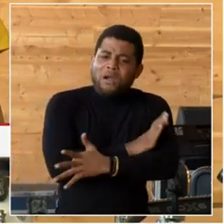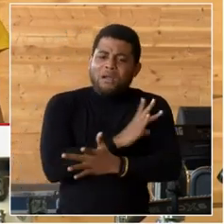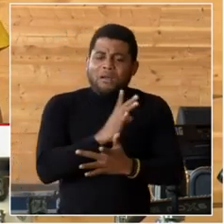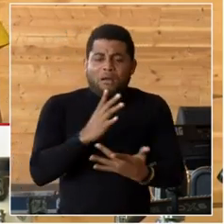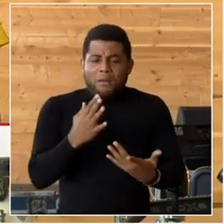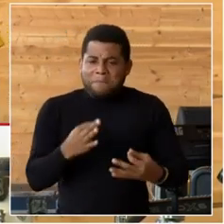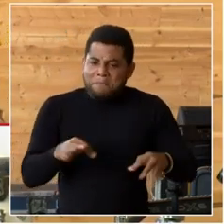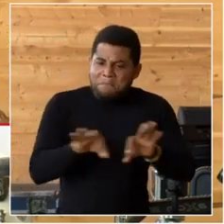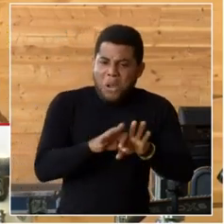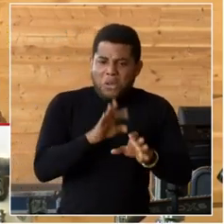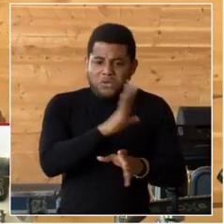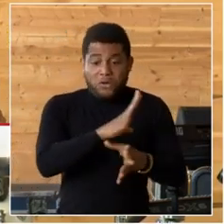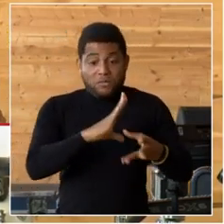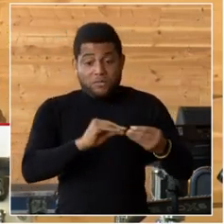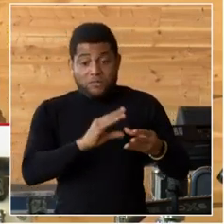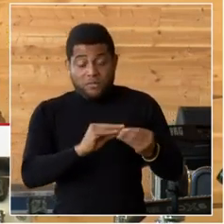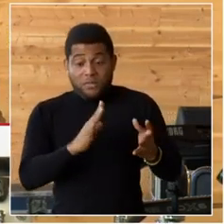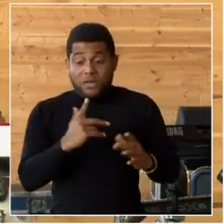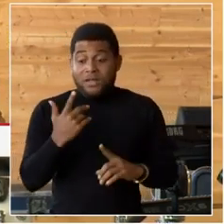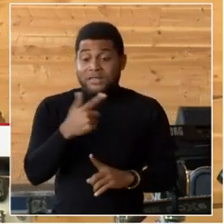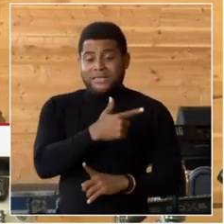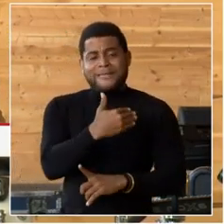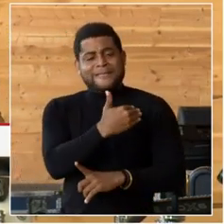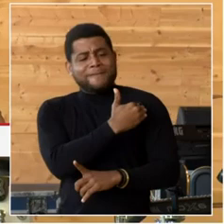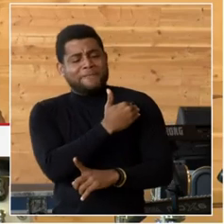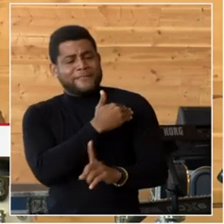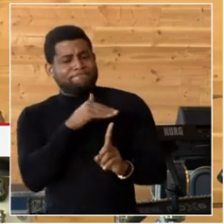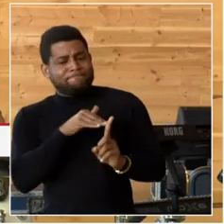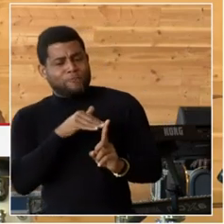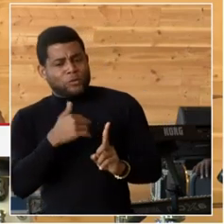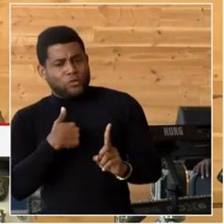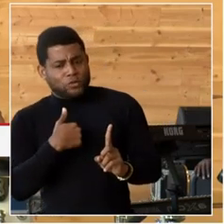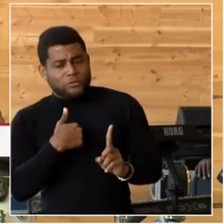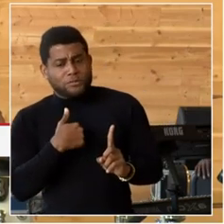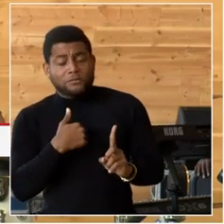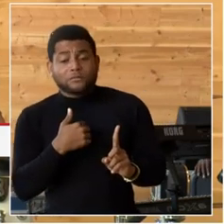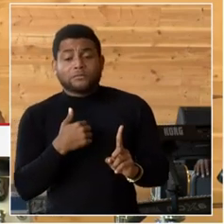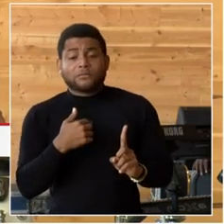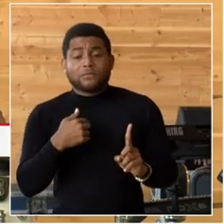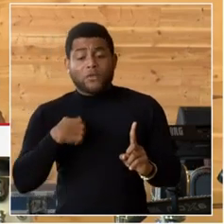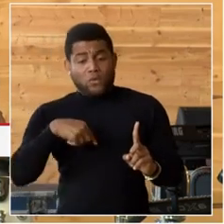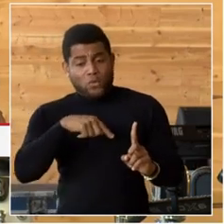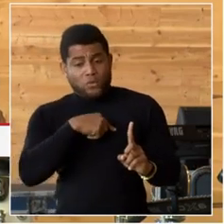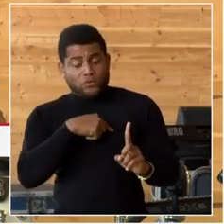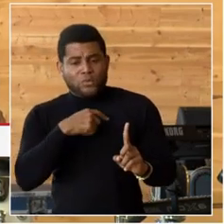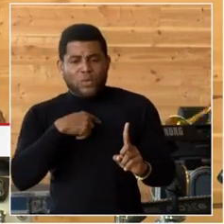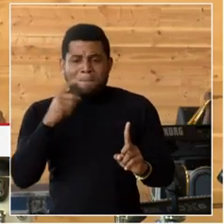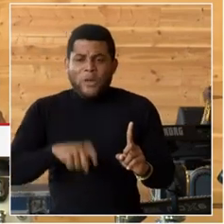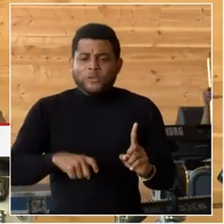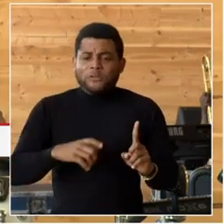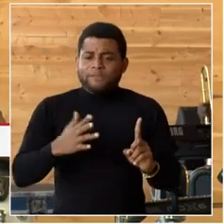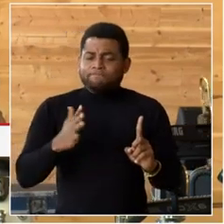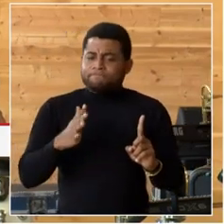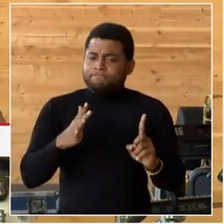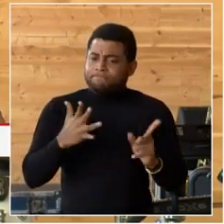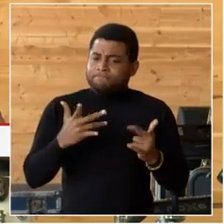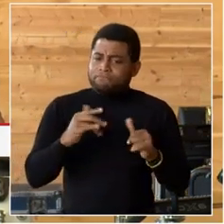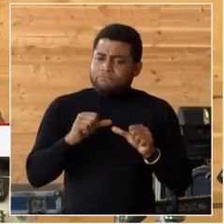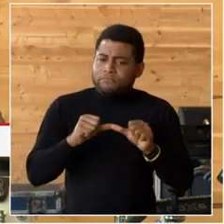us that we must continue to strive for a world where